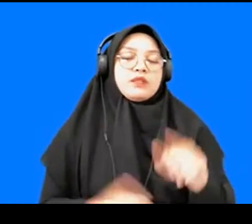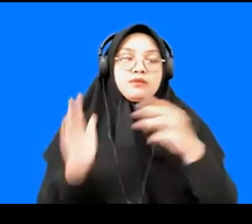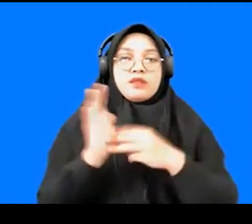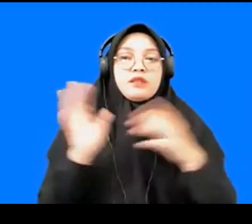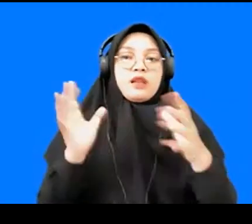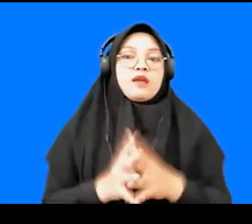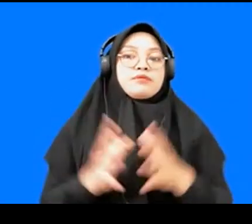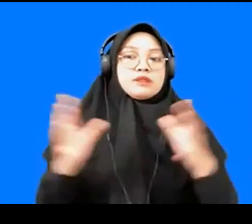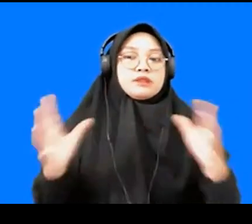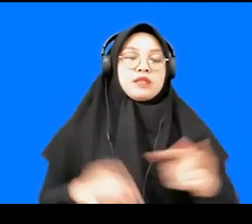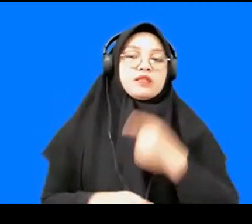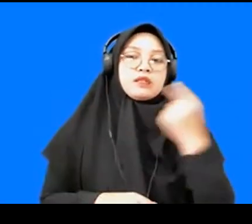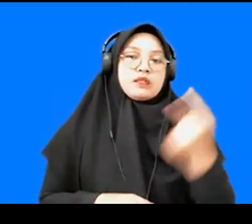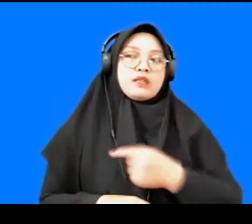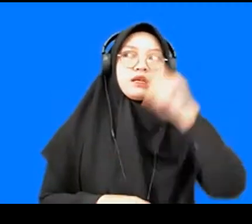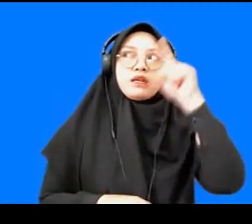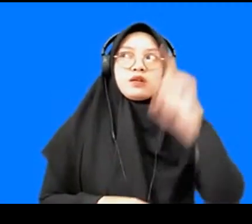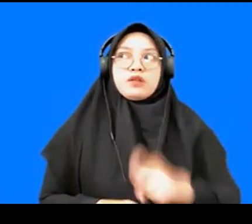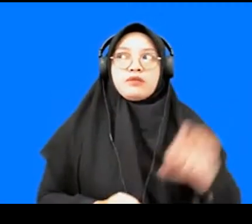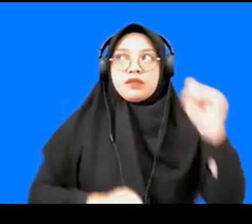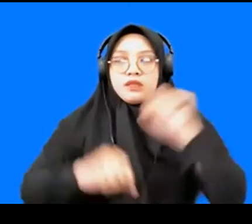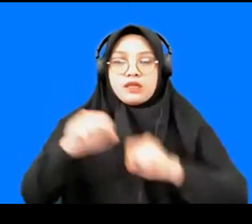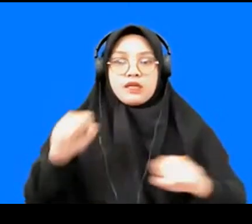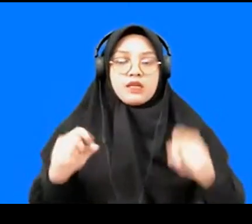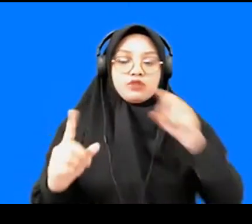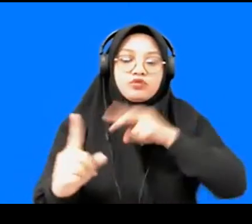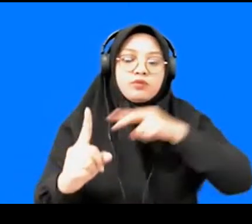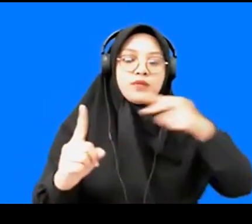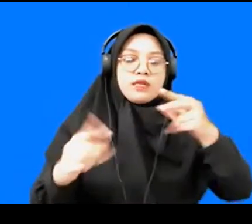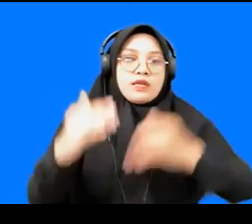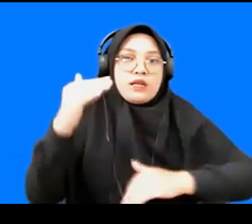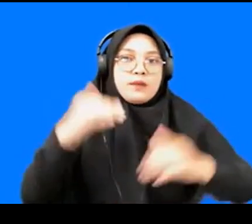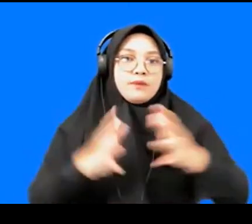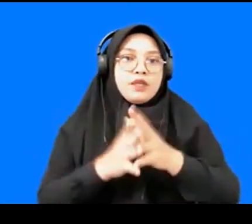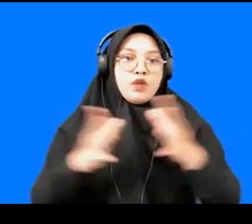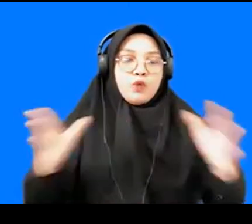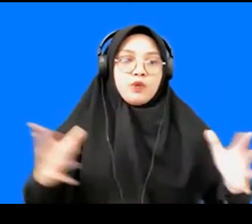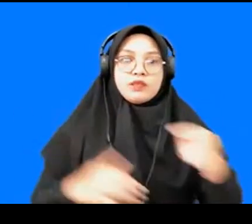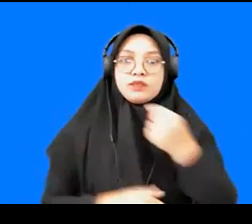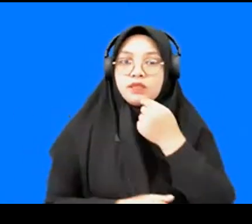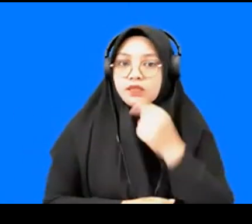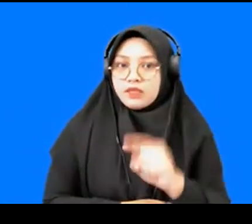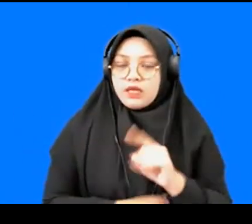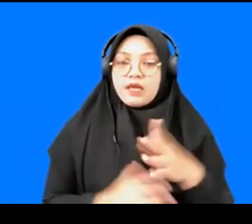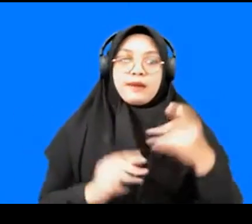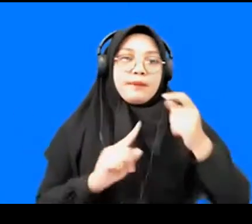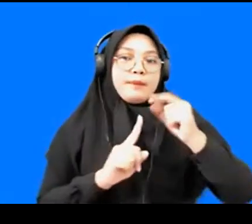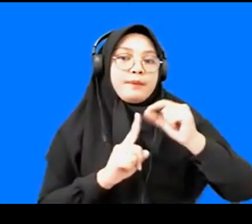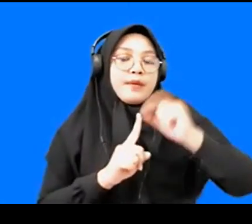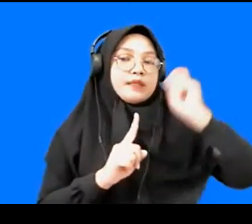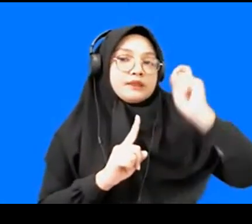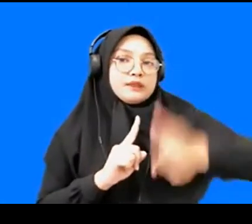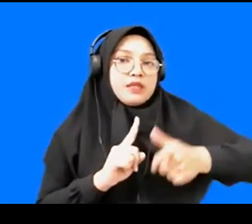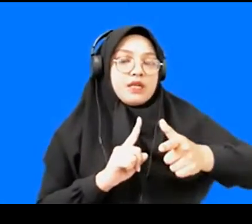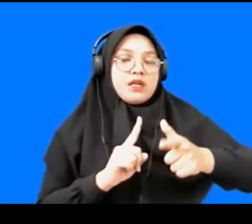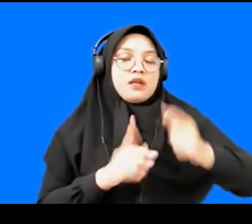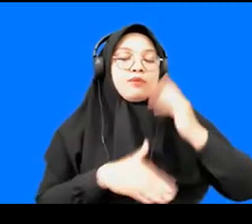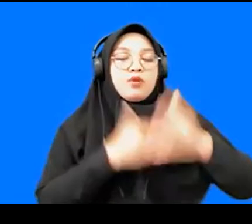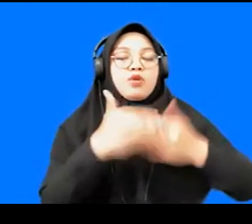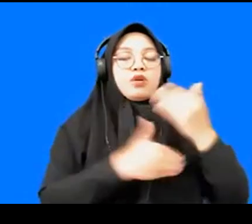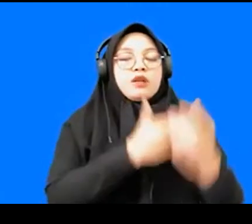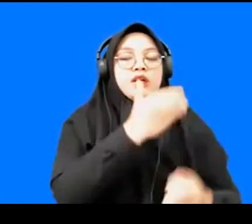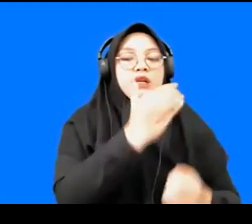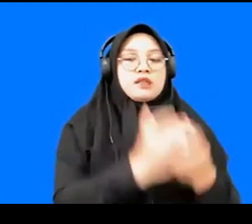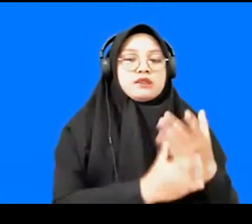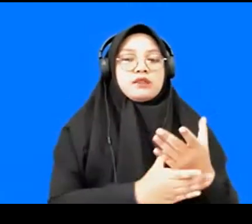changes in terms of the progressive taxations and then wealth taxations, allocations, etc. And it is the